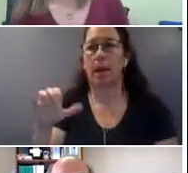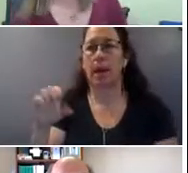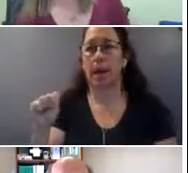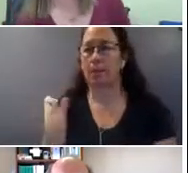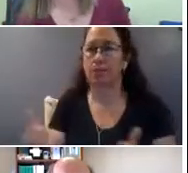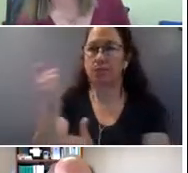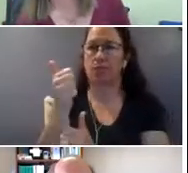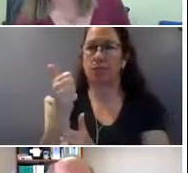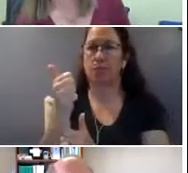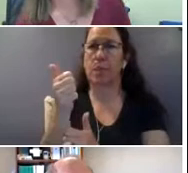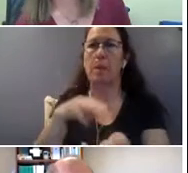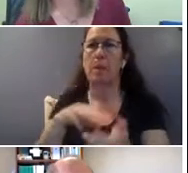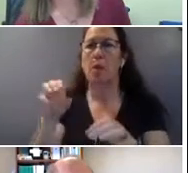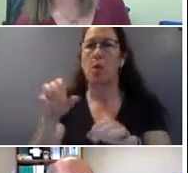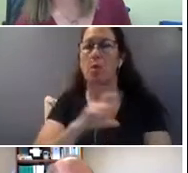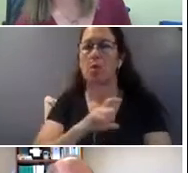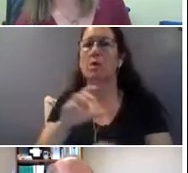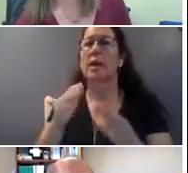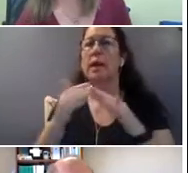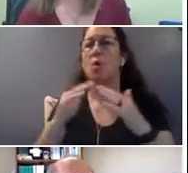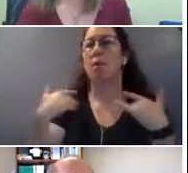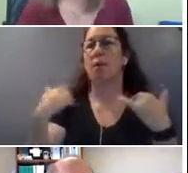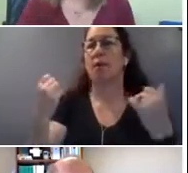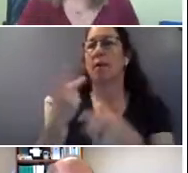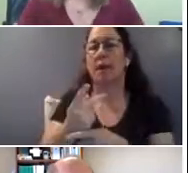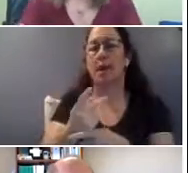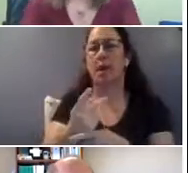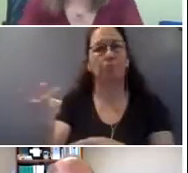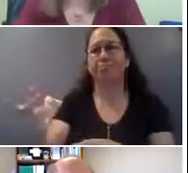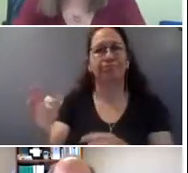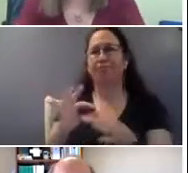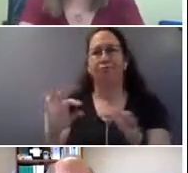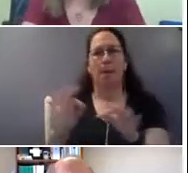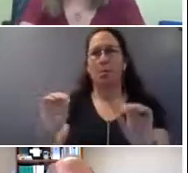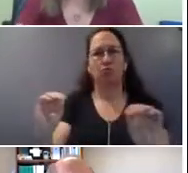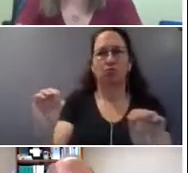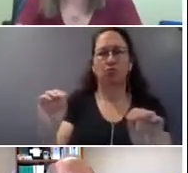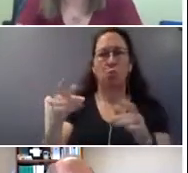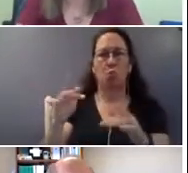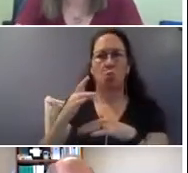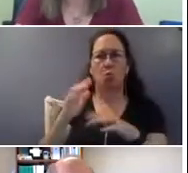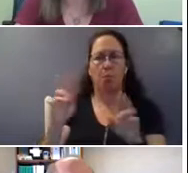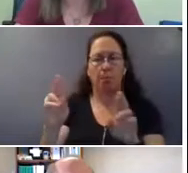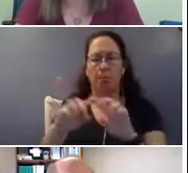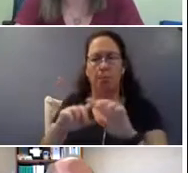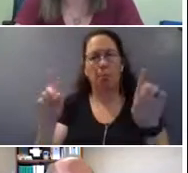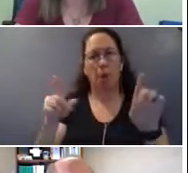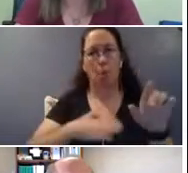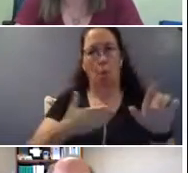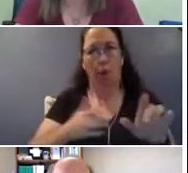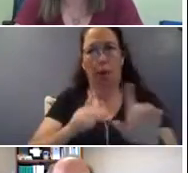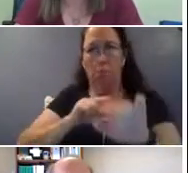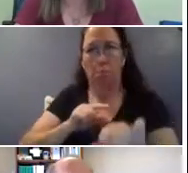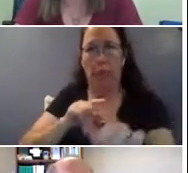Medical Officer at Community Healthcare, who does not have prepared statements, but is willing to answer some